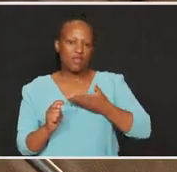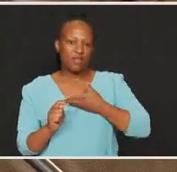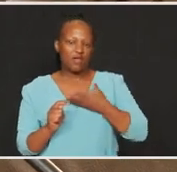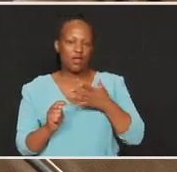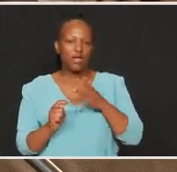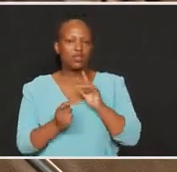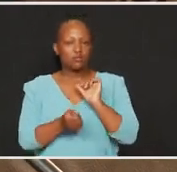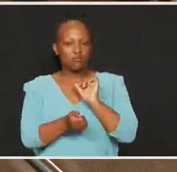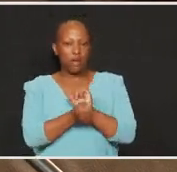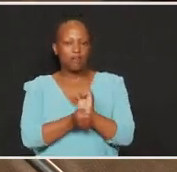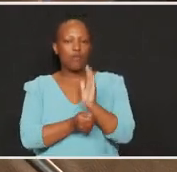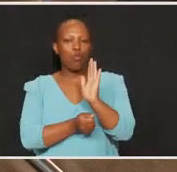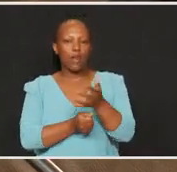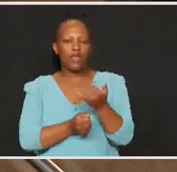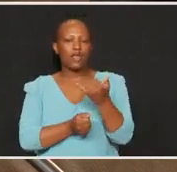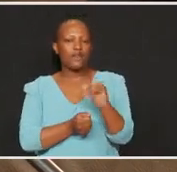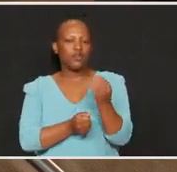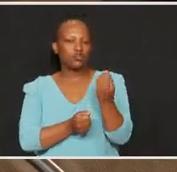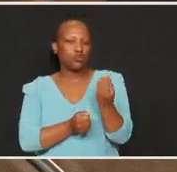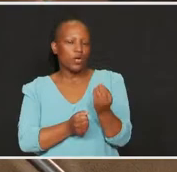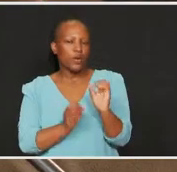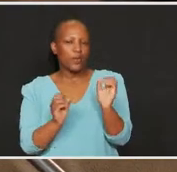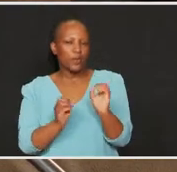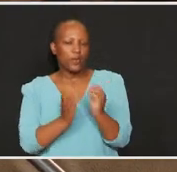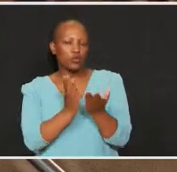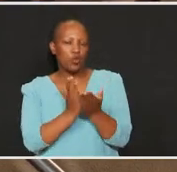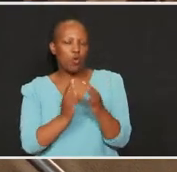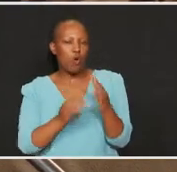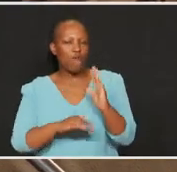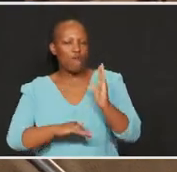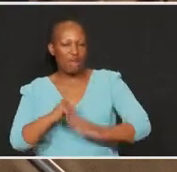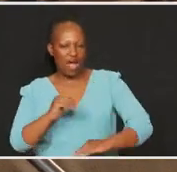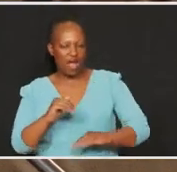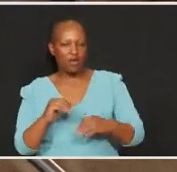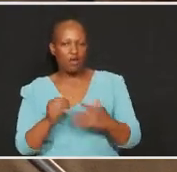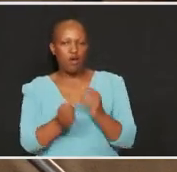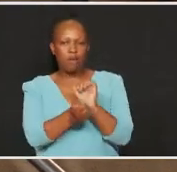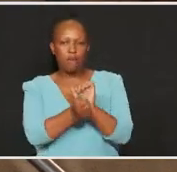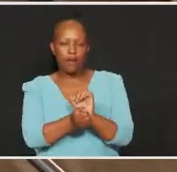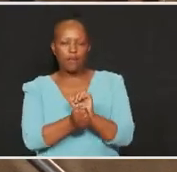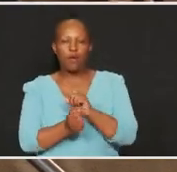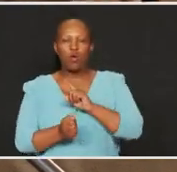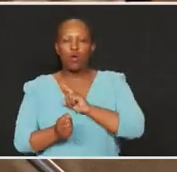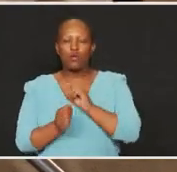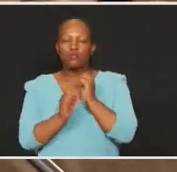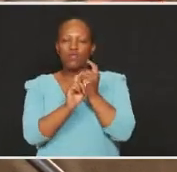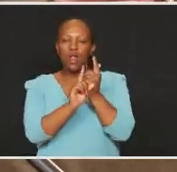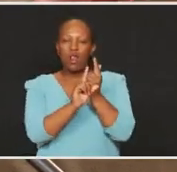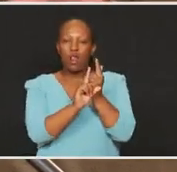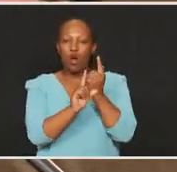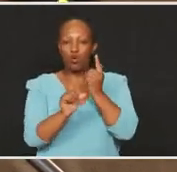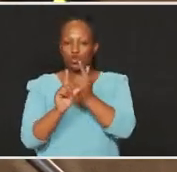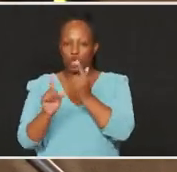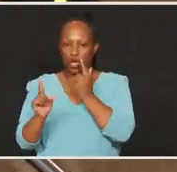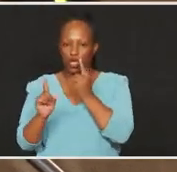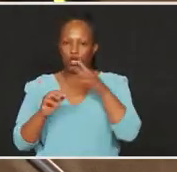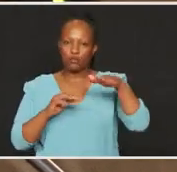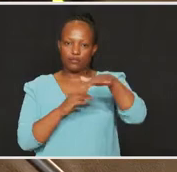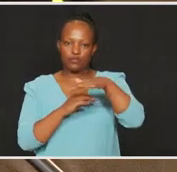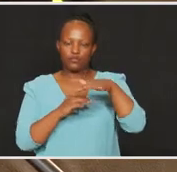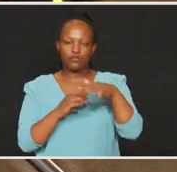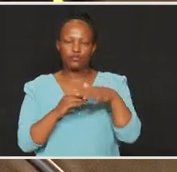their children are in school with fines or jail time because high level of